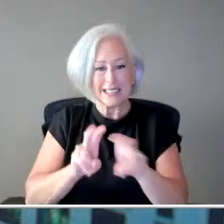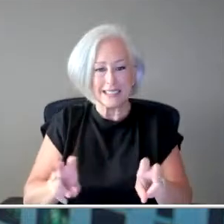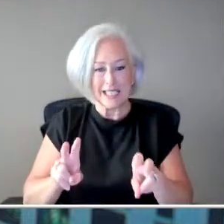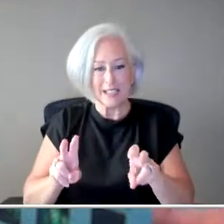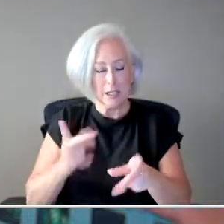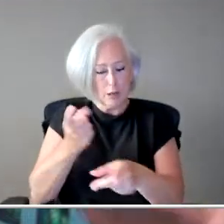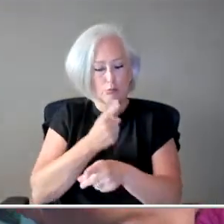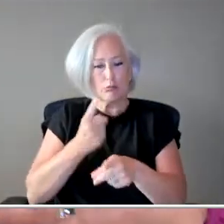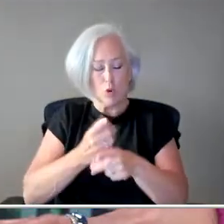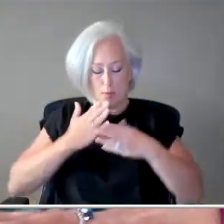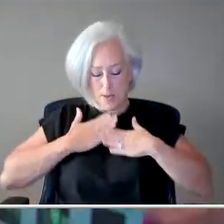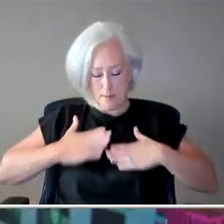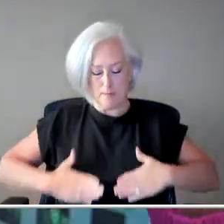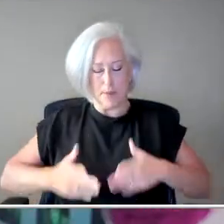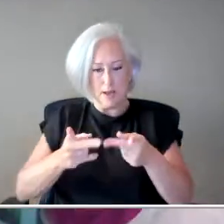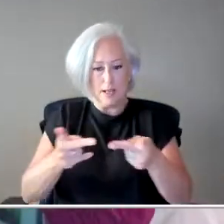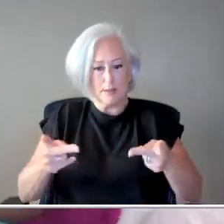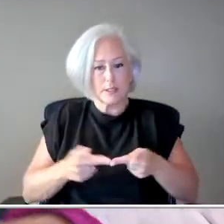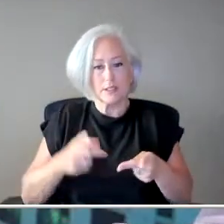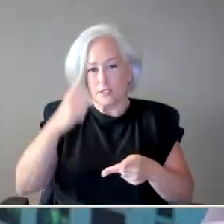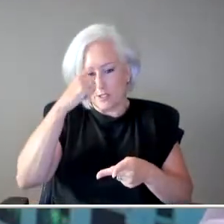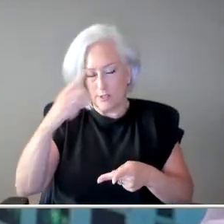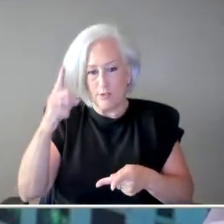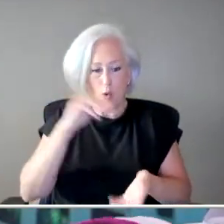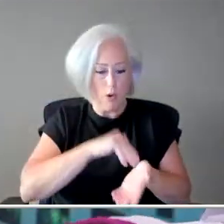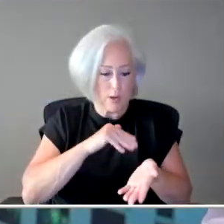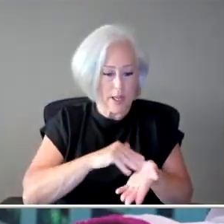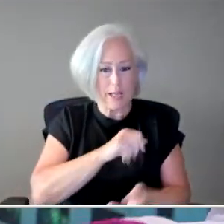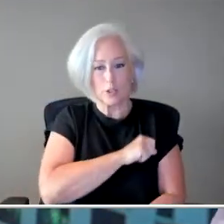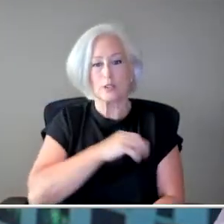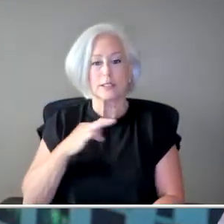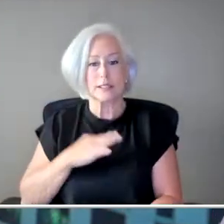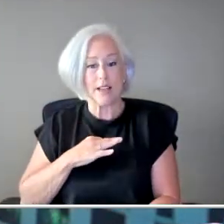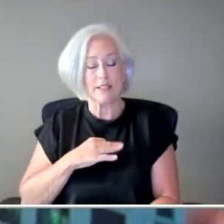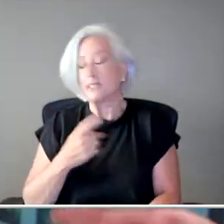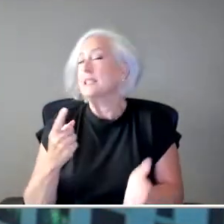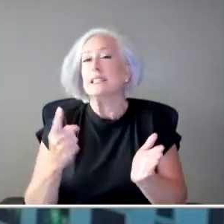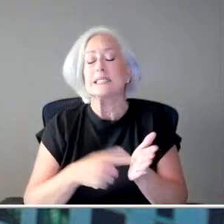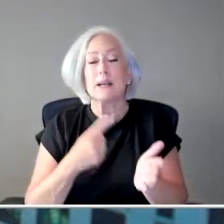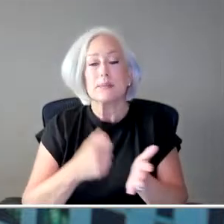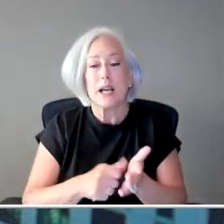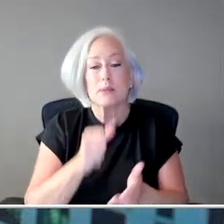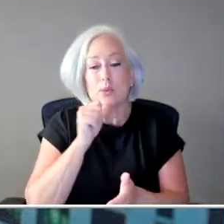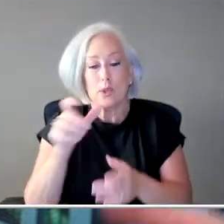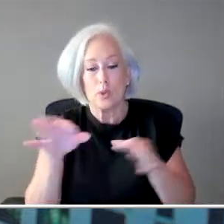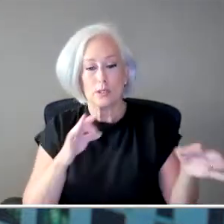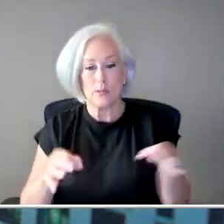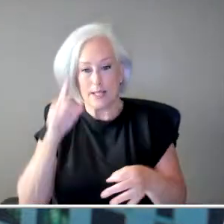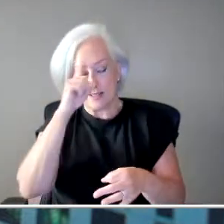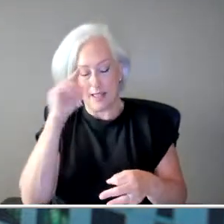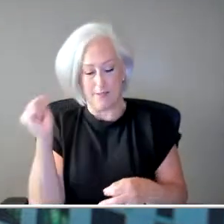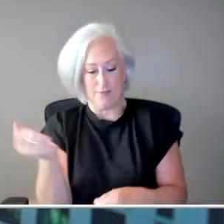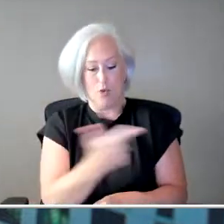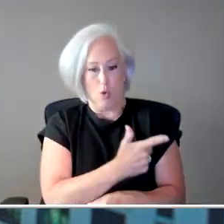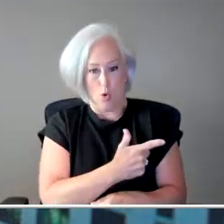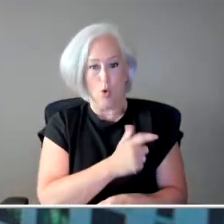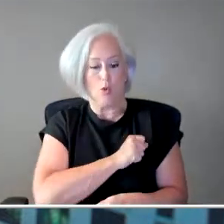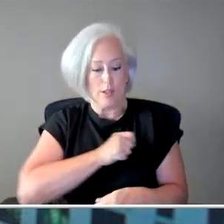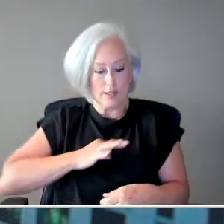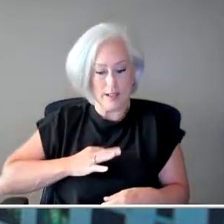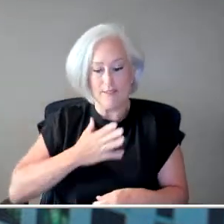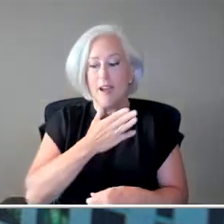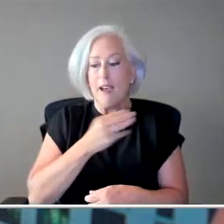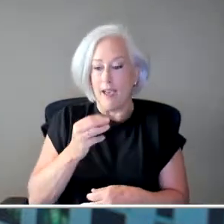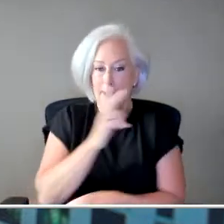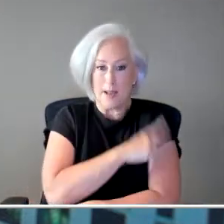important ergonomics are, and not just to the safety and well-being of our surgeons and proceduralists, but honestly to our patients, because we're at an interesting time in